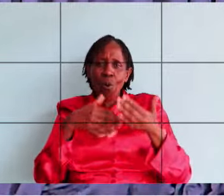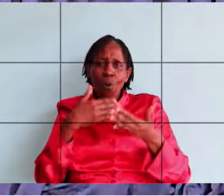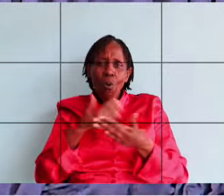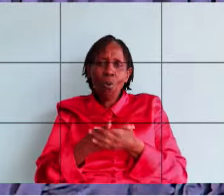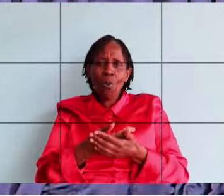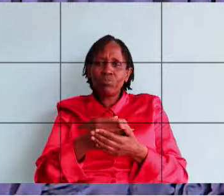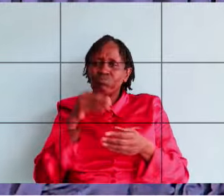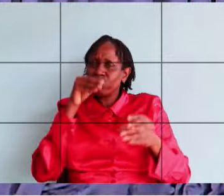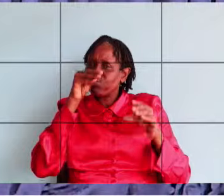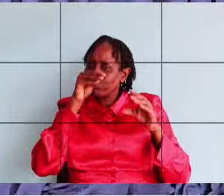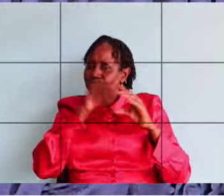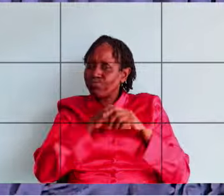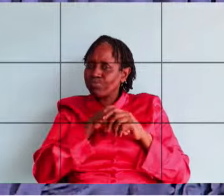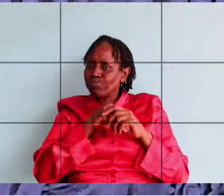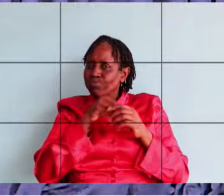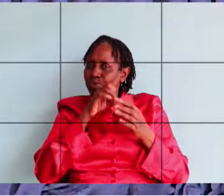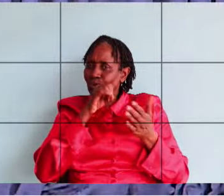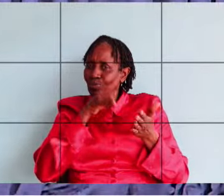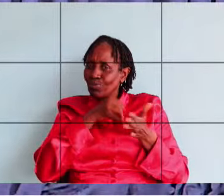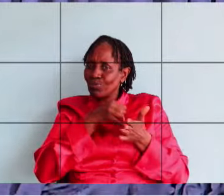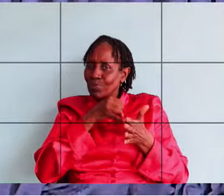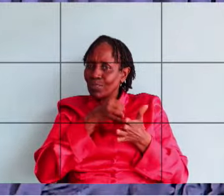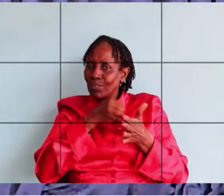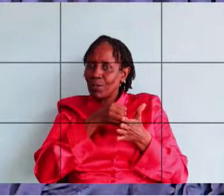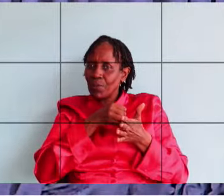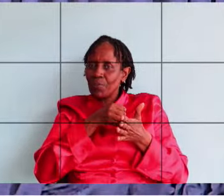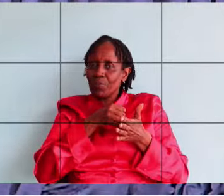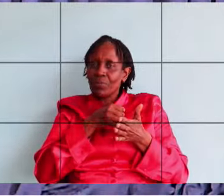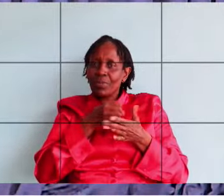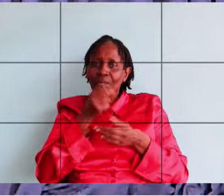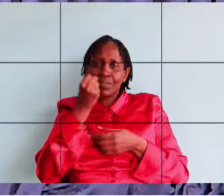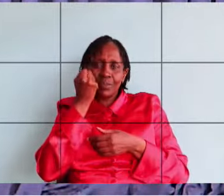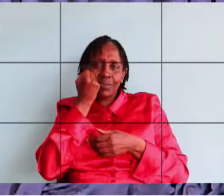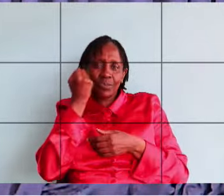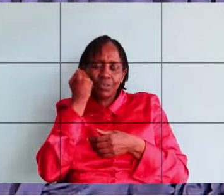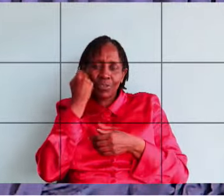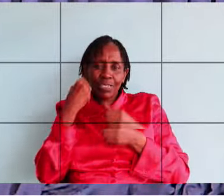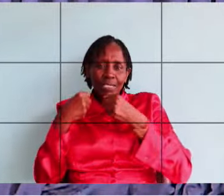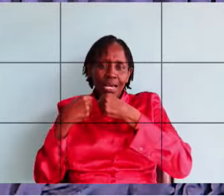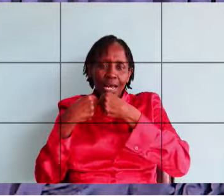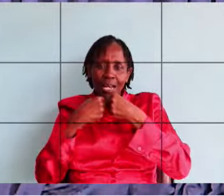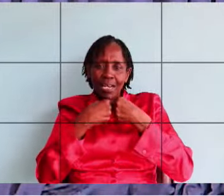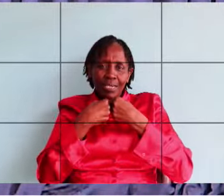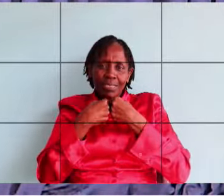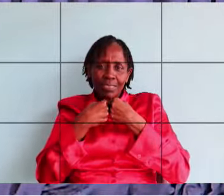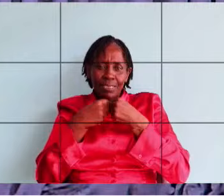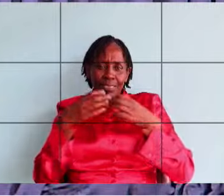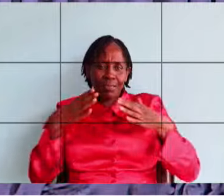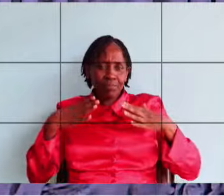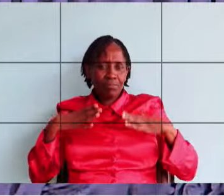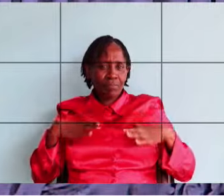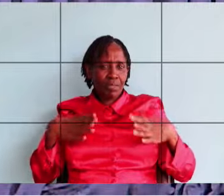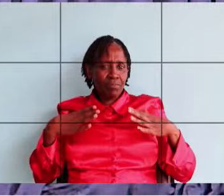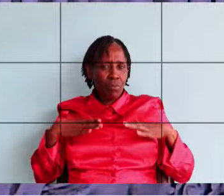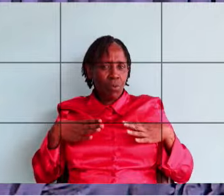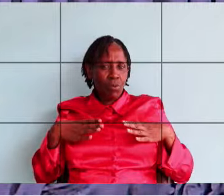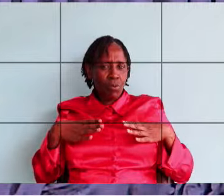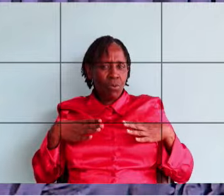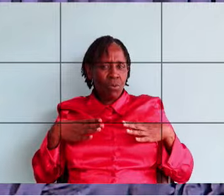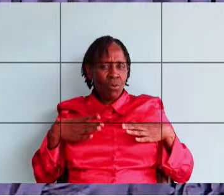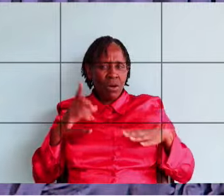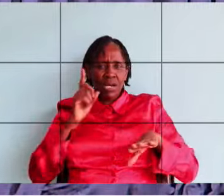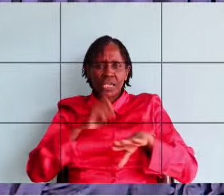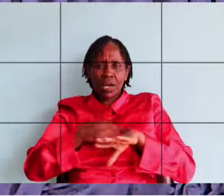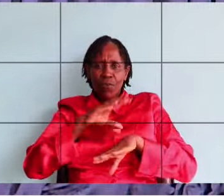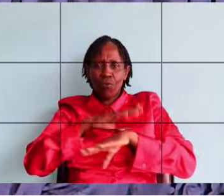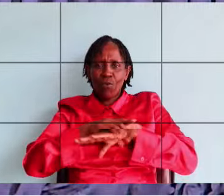gospel. And so Joshua challenges the people and tells them, hey, it is not a time of comfort. The fact